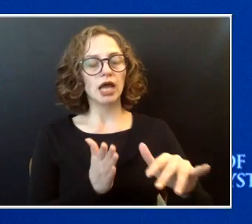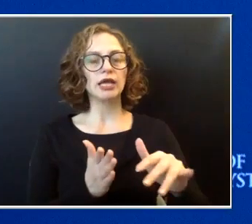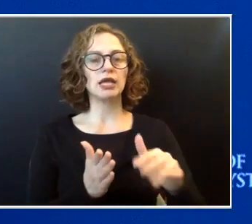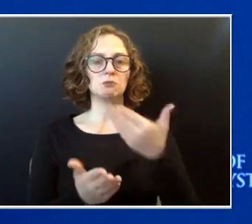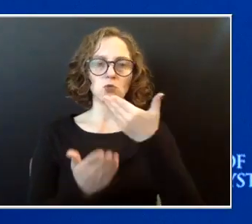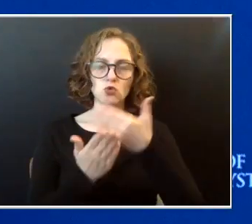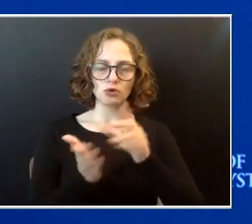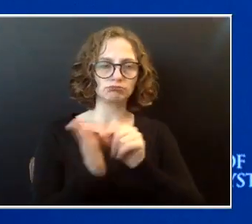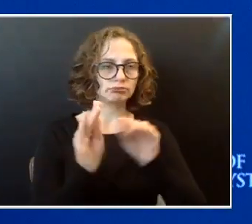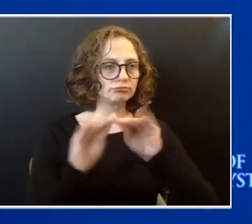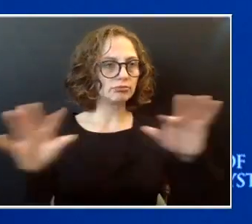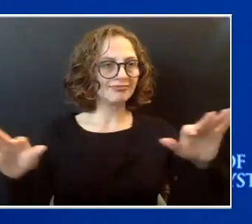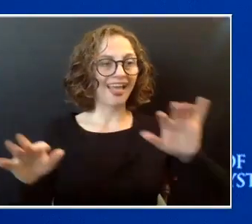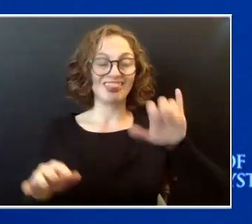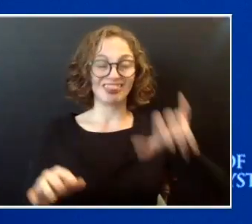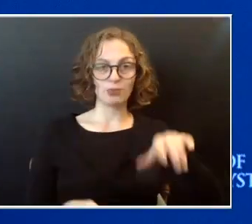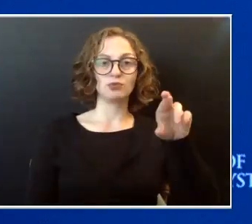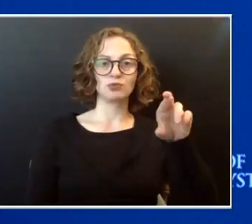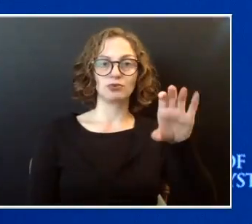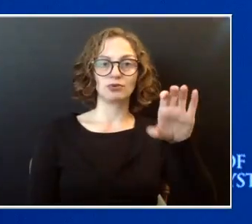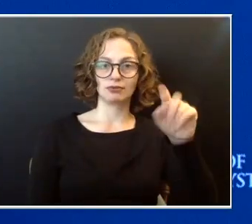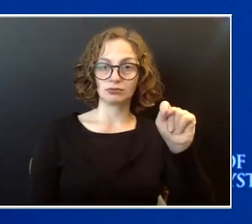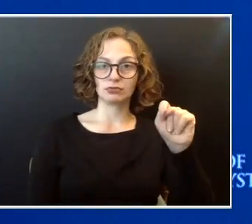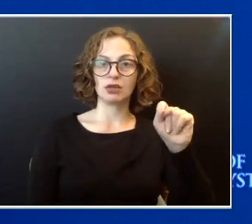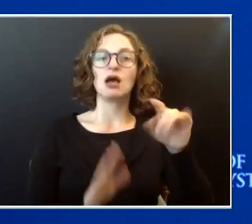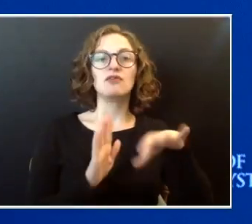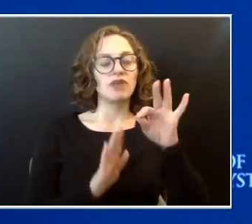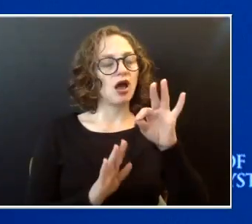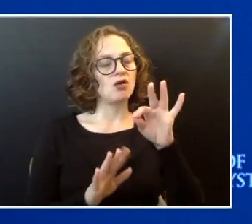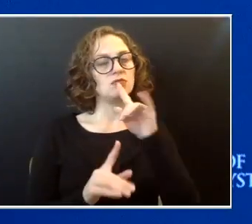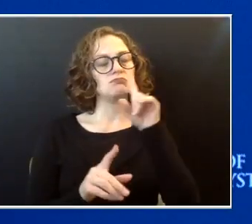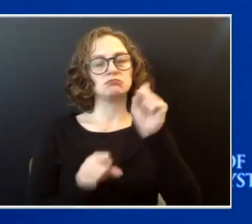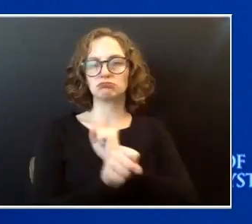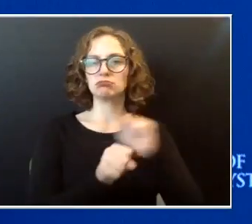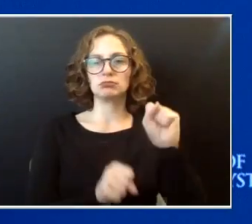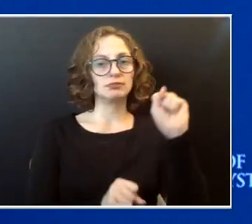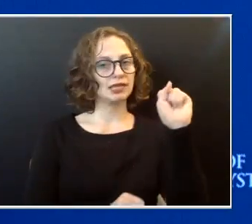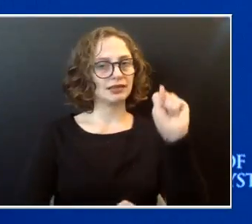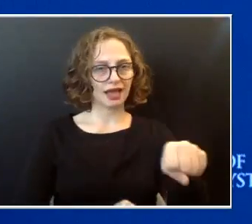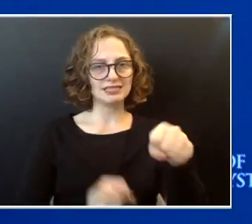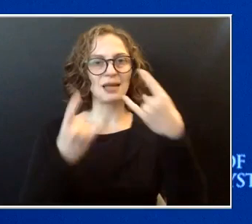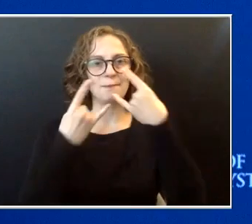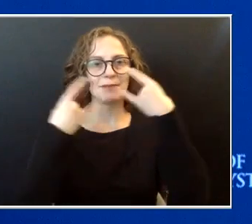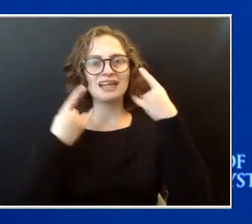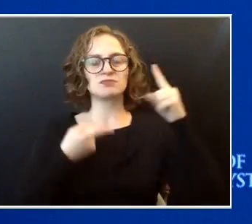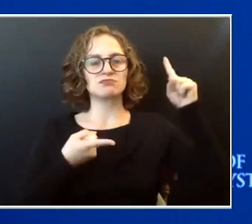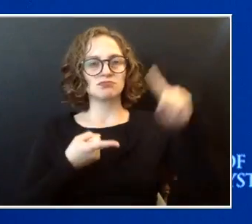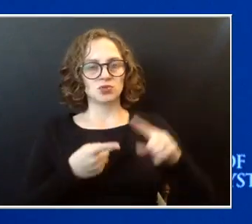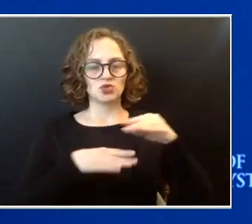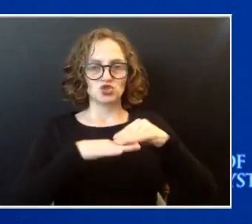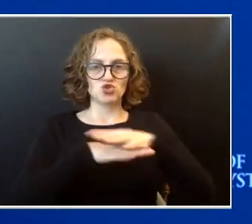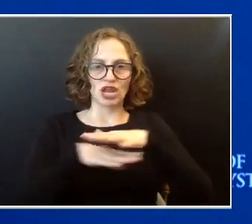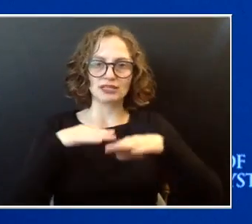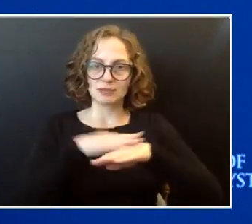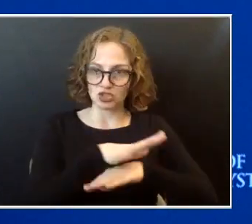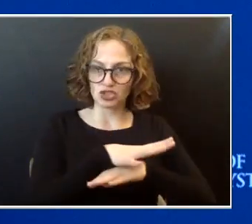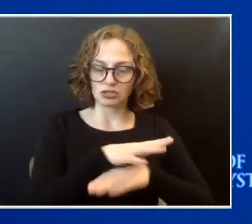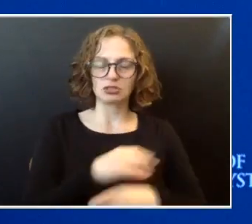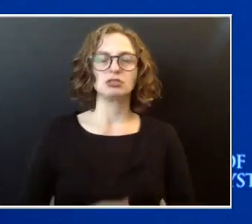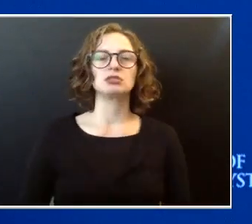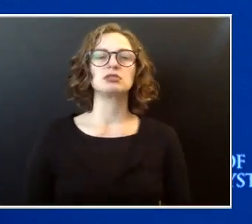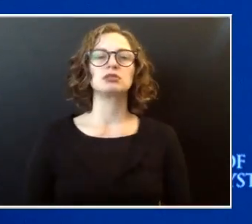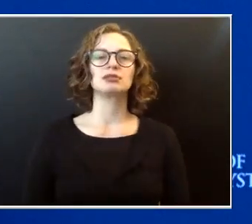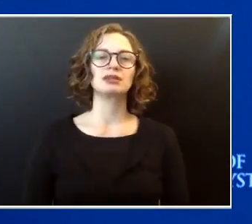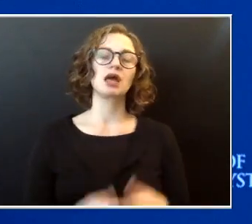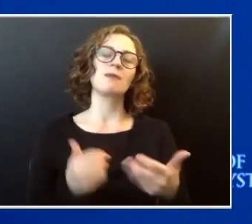That absolutely showed that masking in situations did reduce the chance of transmission of that virus. And then most of the studies were